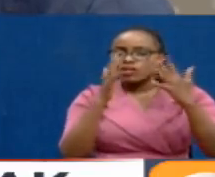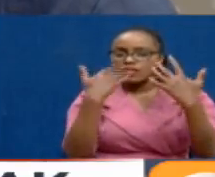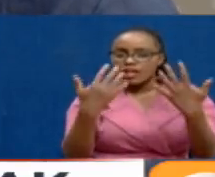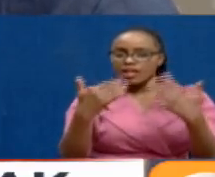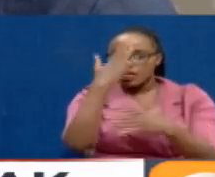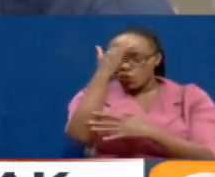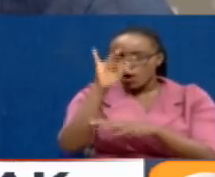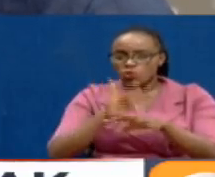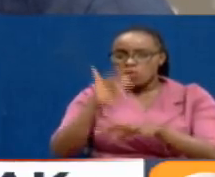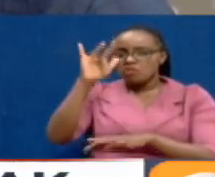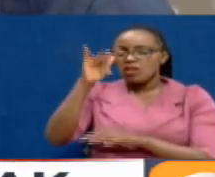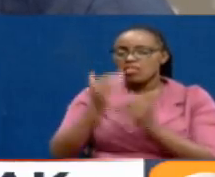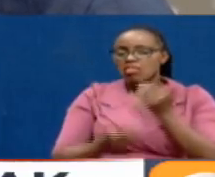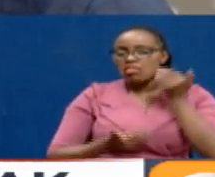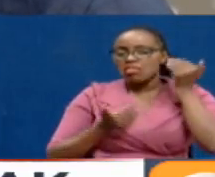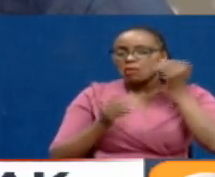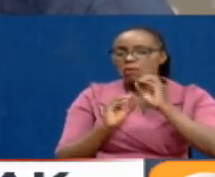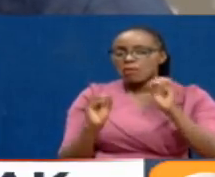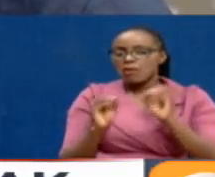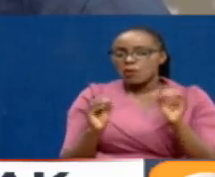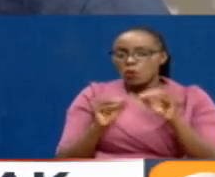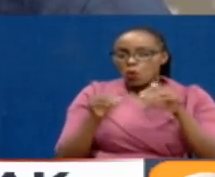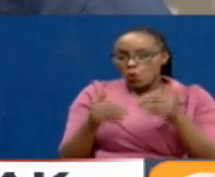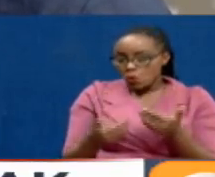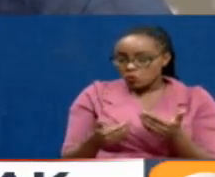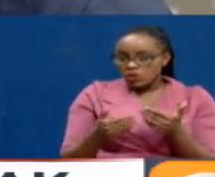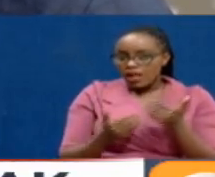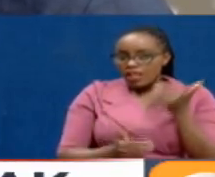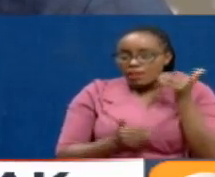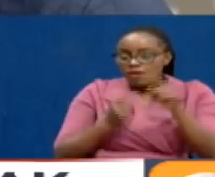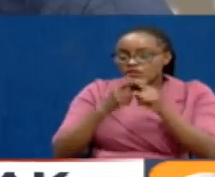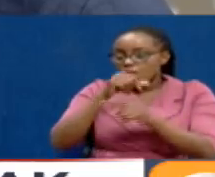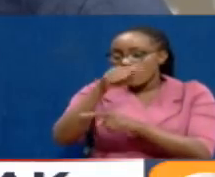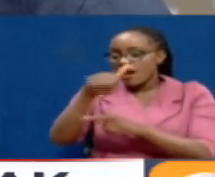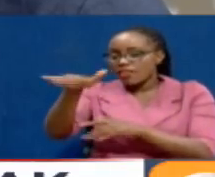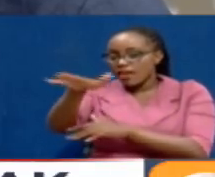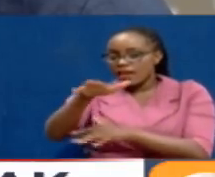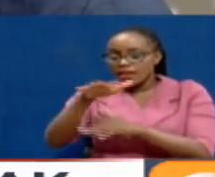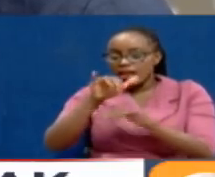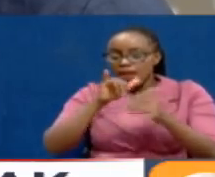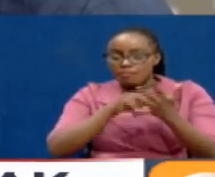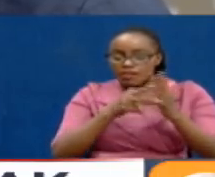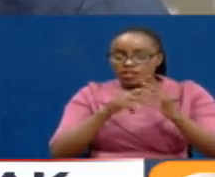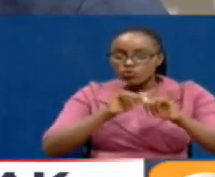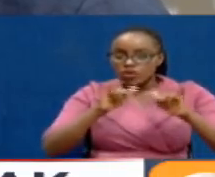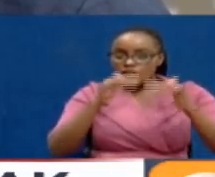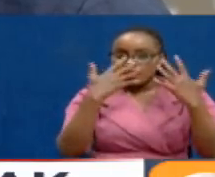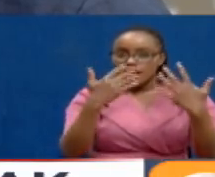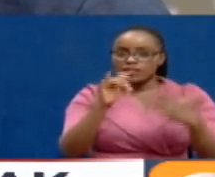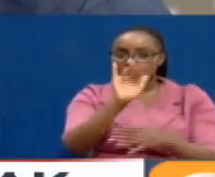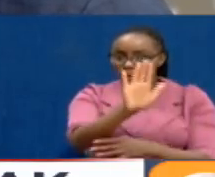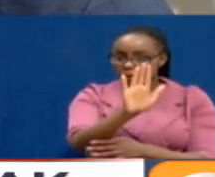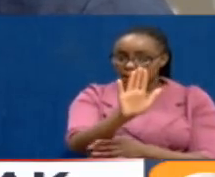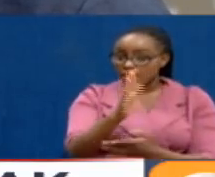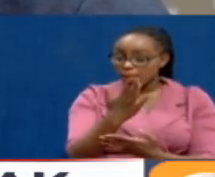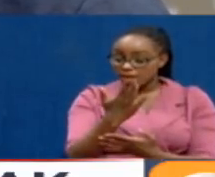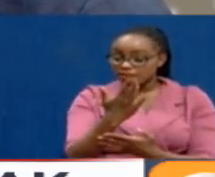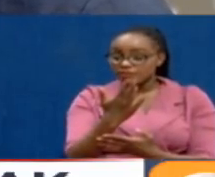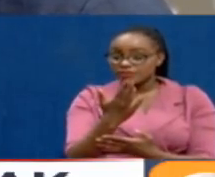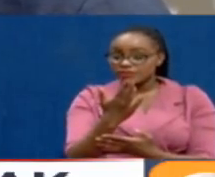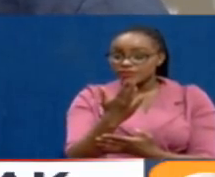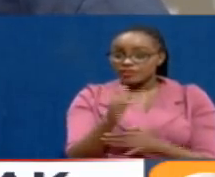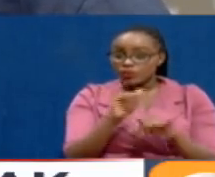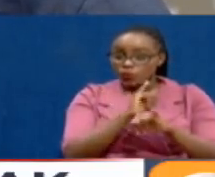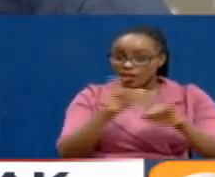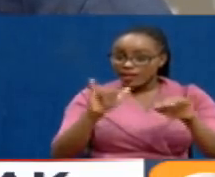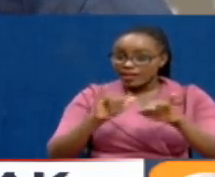don't contaminate or the baby with from another source. So you clean your hands before and after attending to the baby, if you're feeding them, if you're